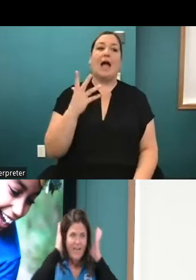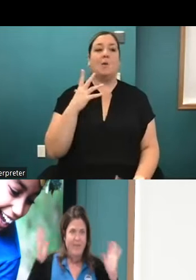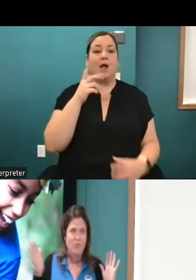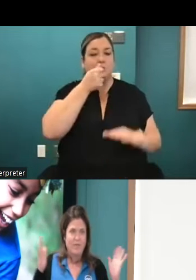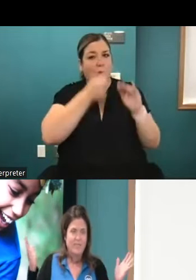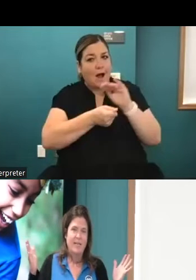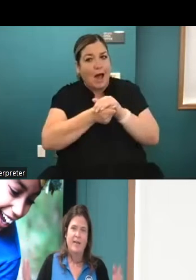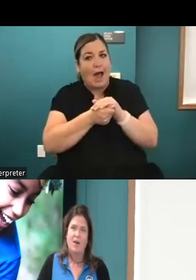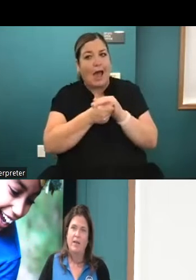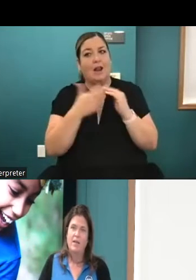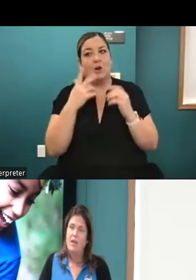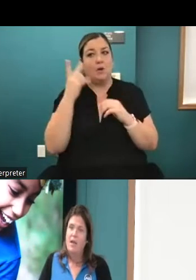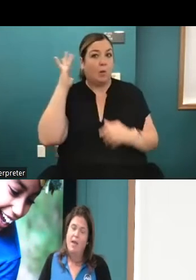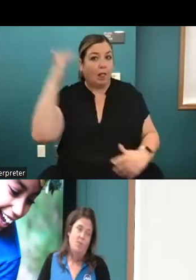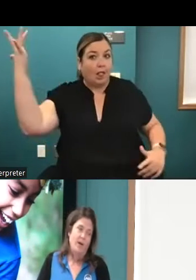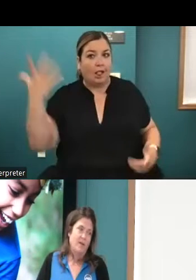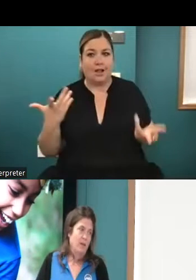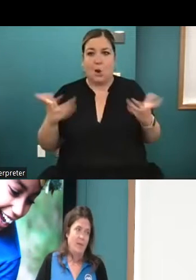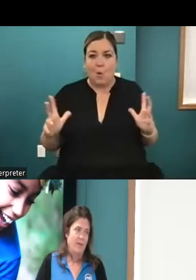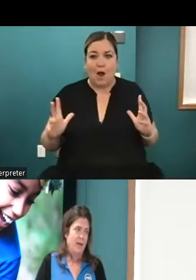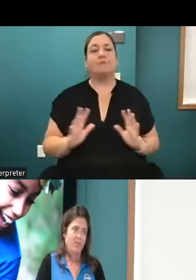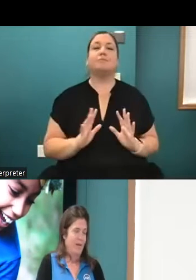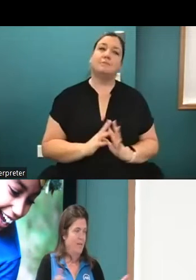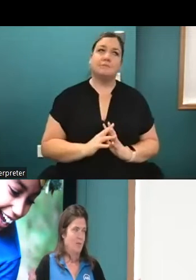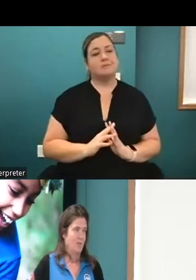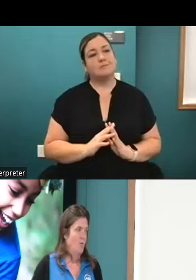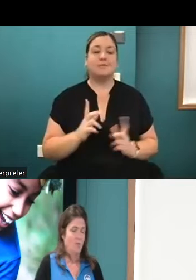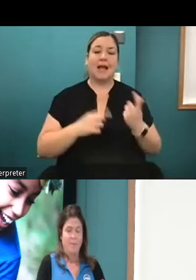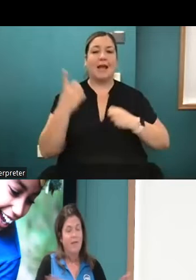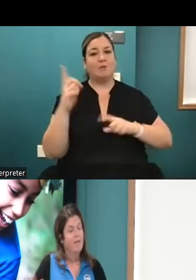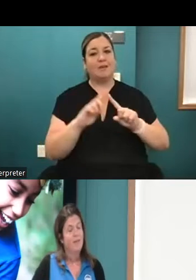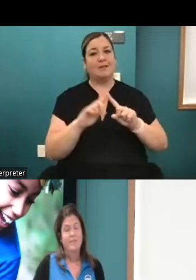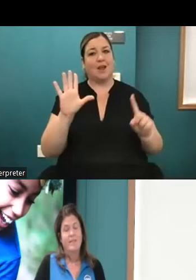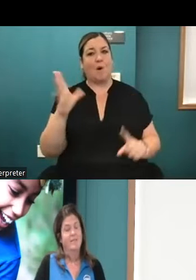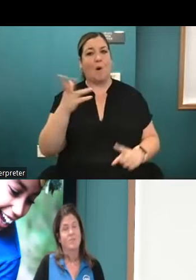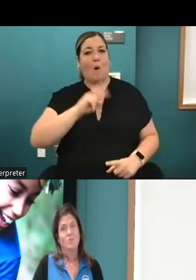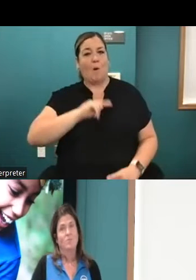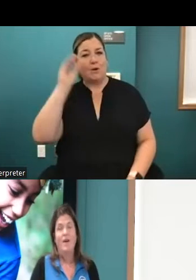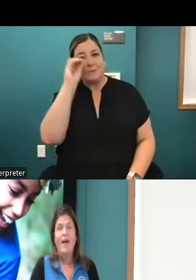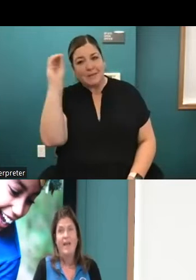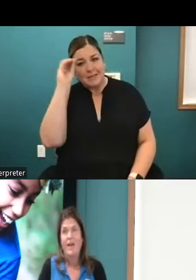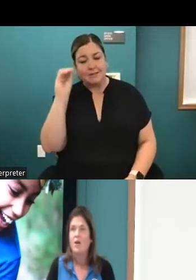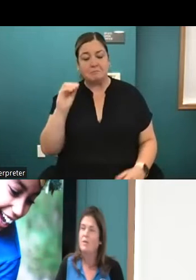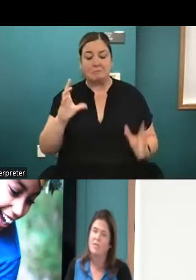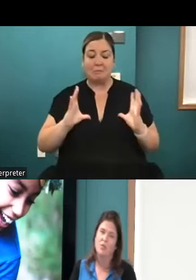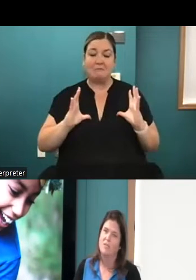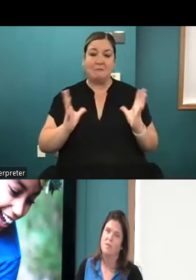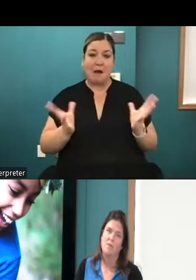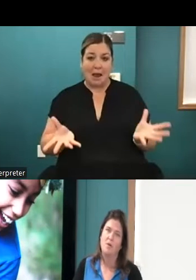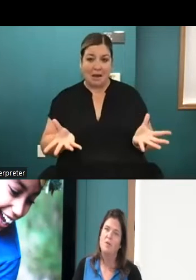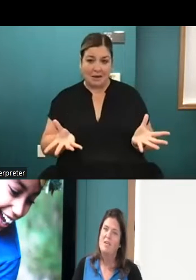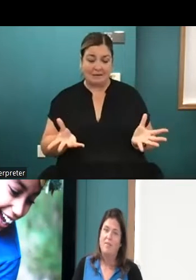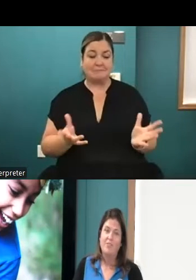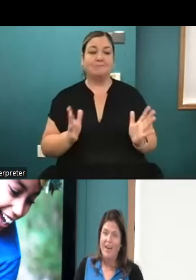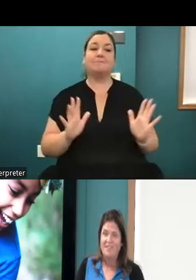blend in. I don't want it to stand out. And while, I mean, everyone has their own opinions and that's fine. I always encourage